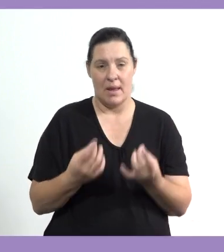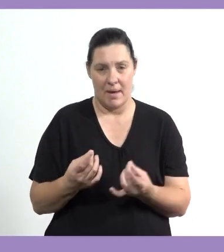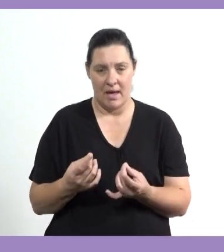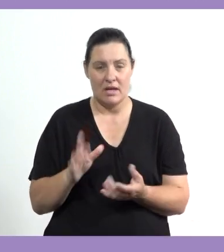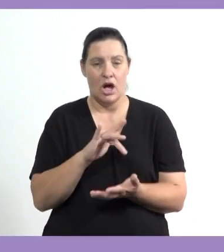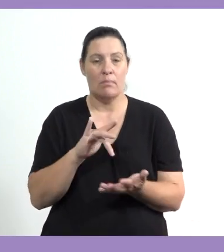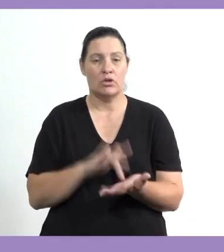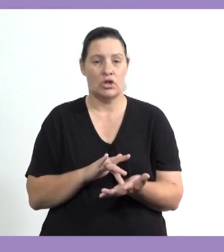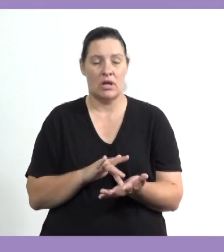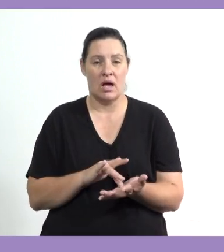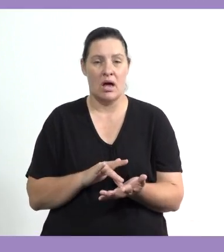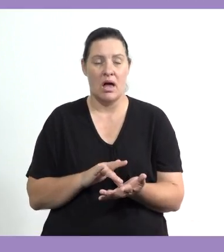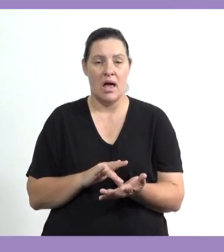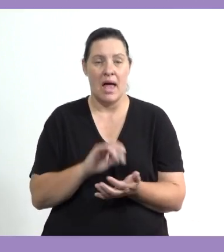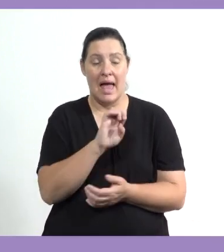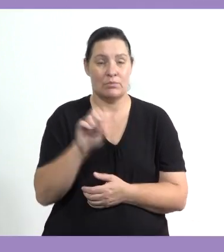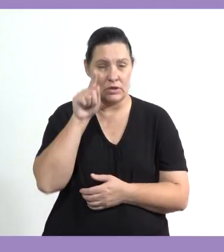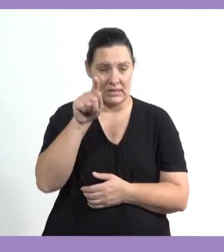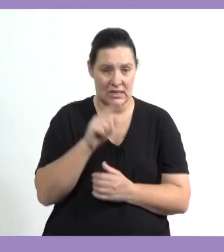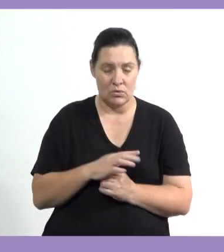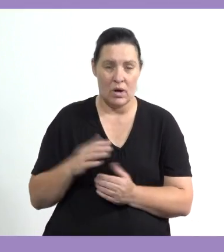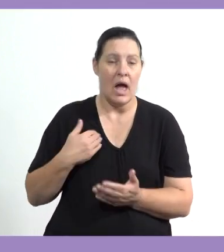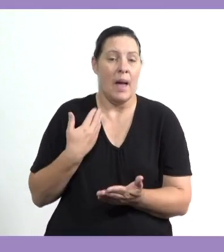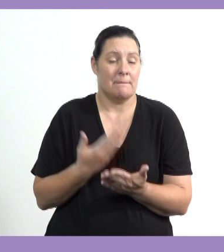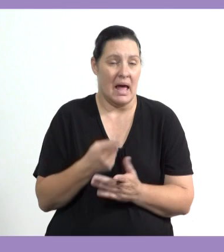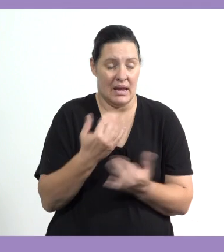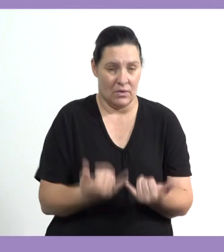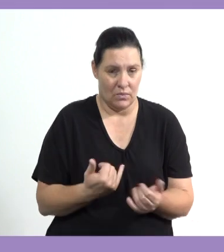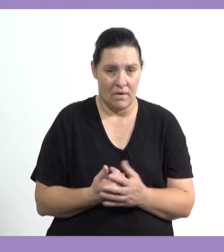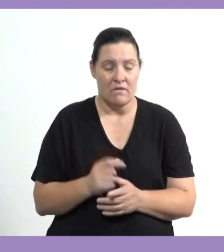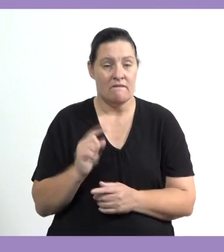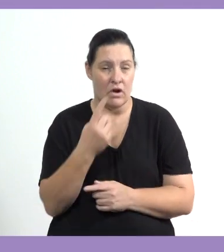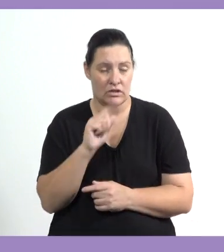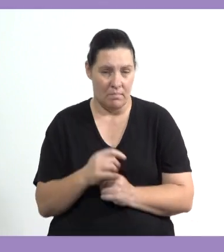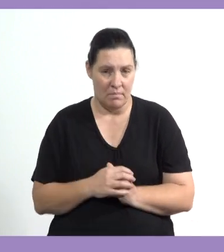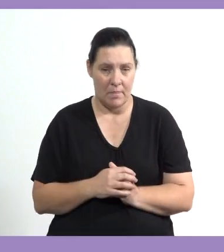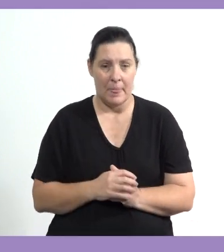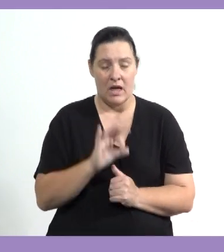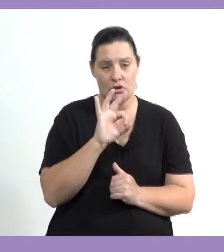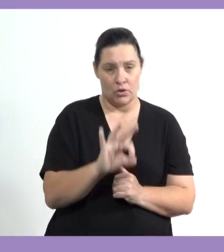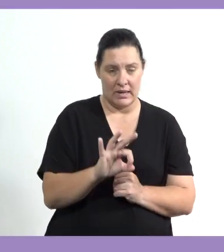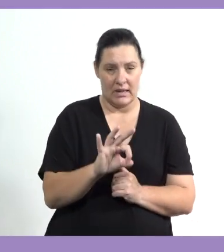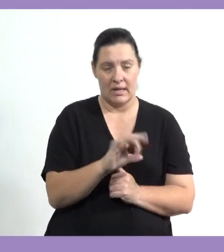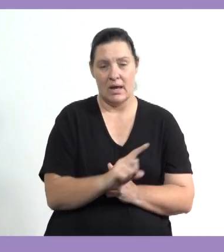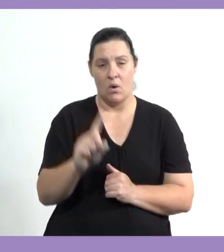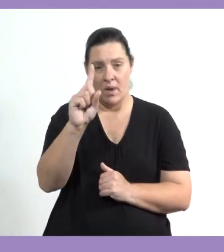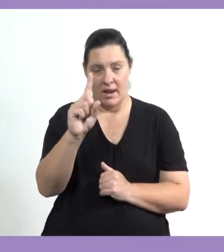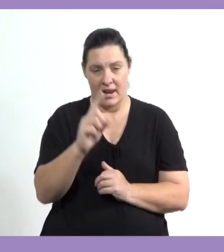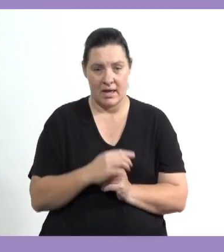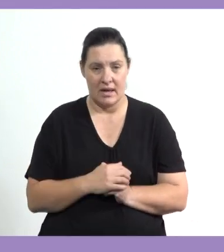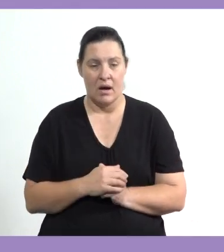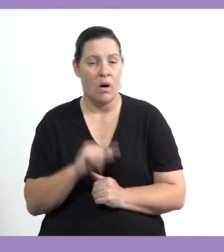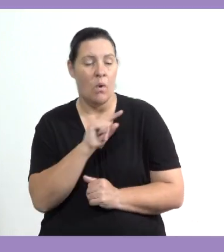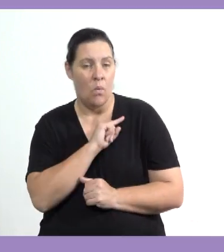number, is in a position of an exponent, so we are going to apply that now. For the first term, it's going to be 3 exponent